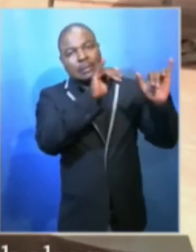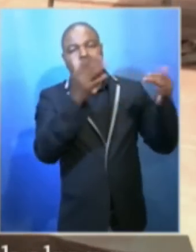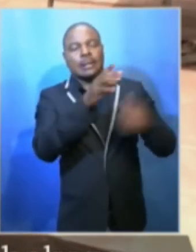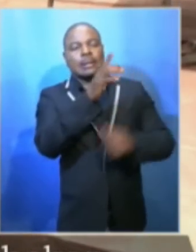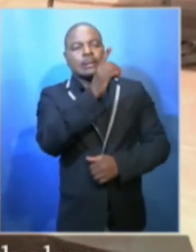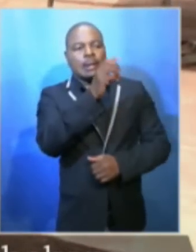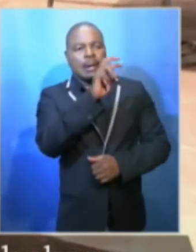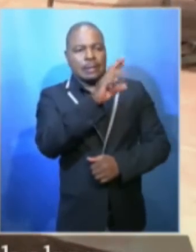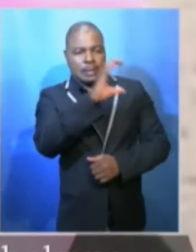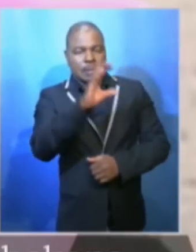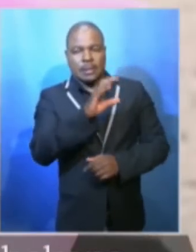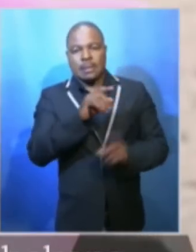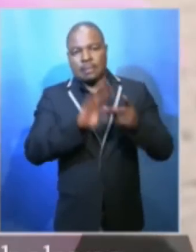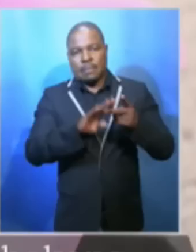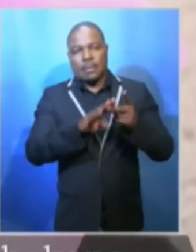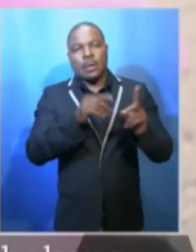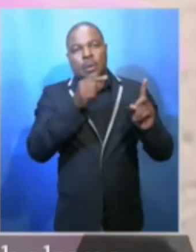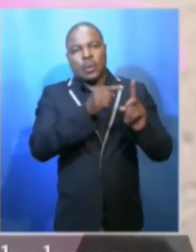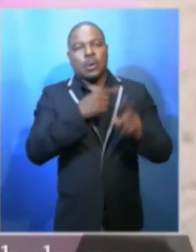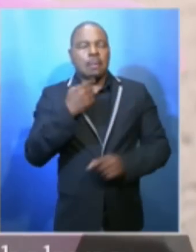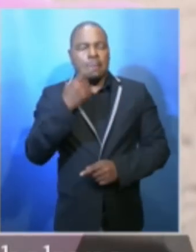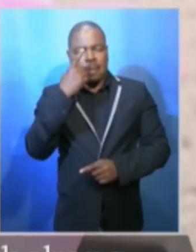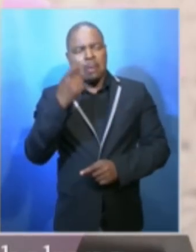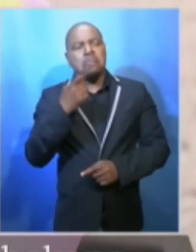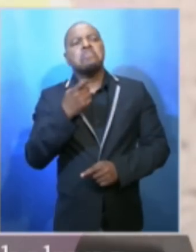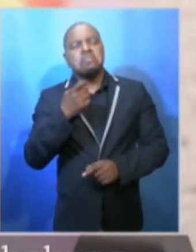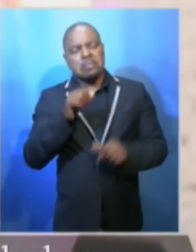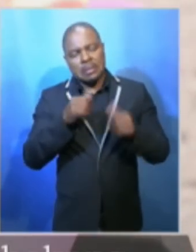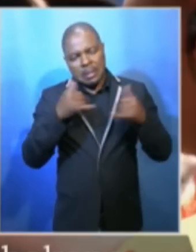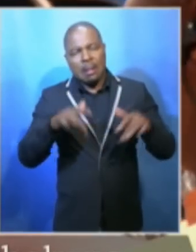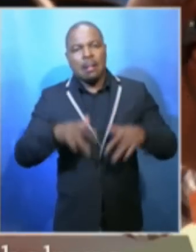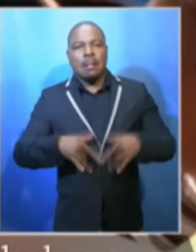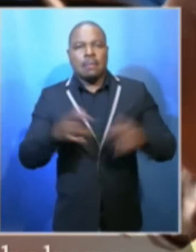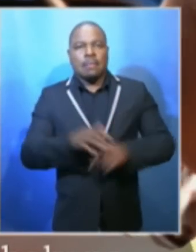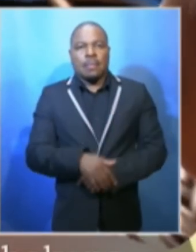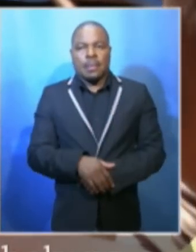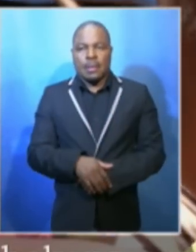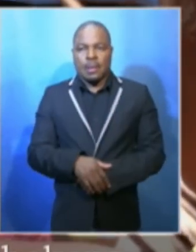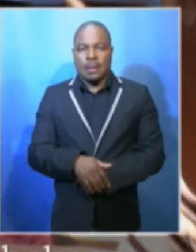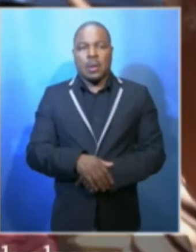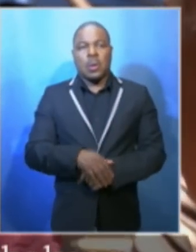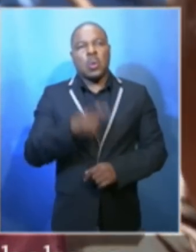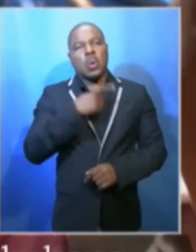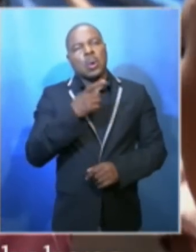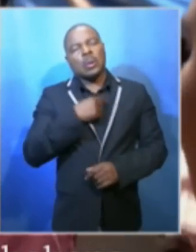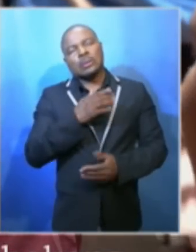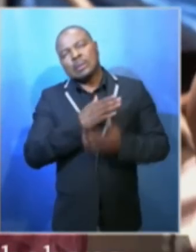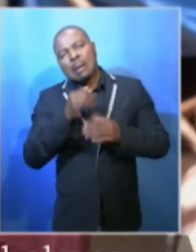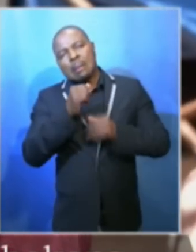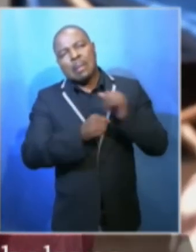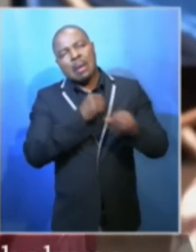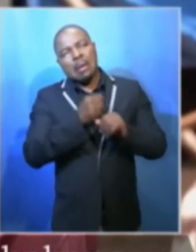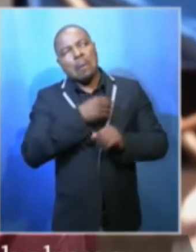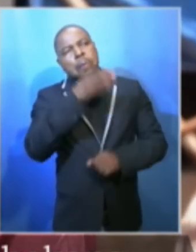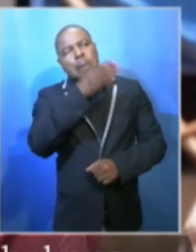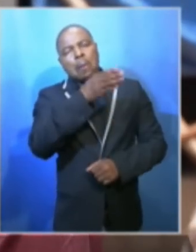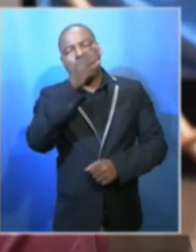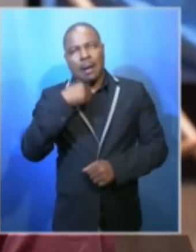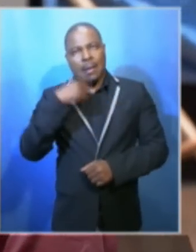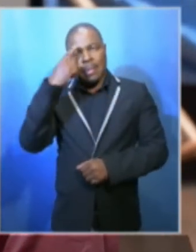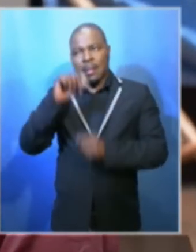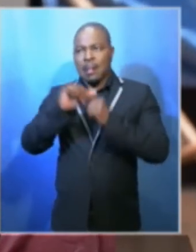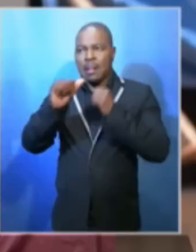ya gore o tla boa a ntse a tshela. He went for deployment several years. The last one, I think it was 3